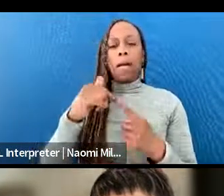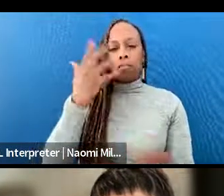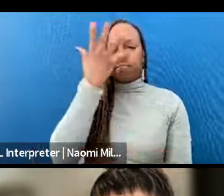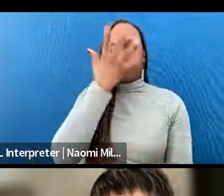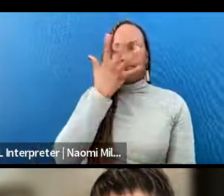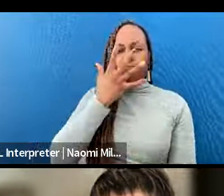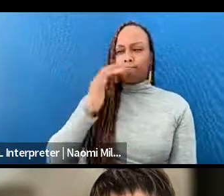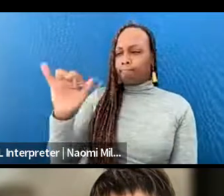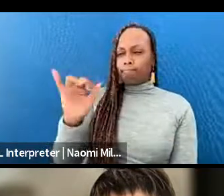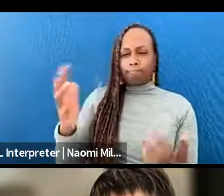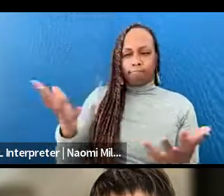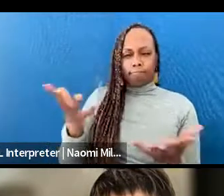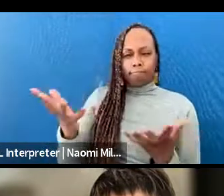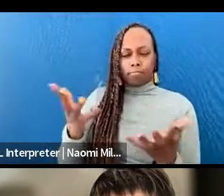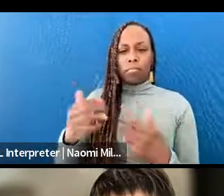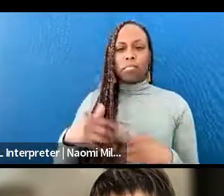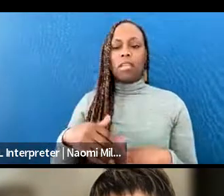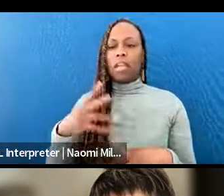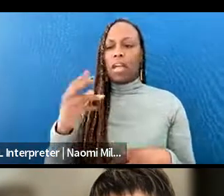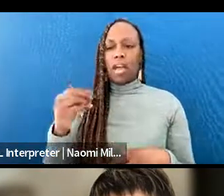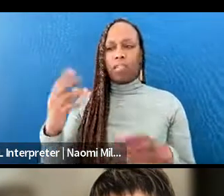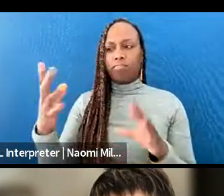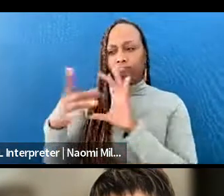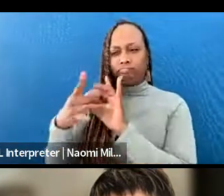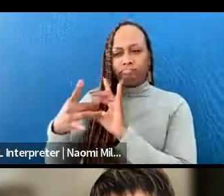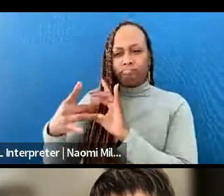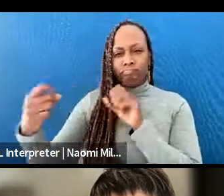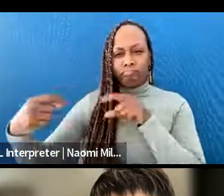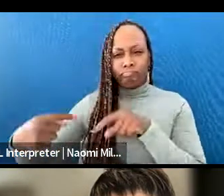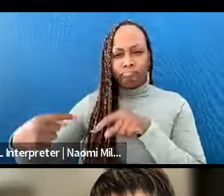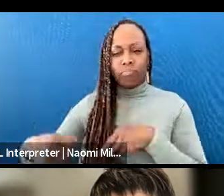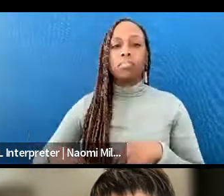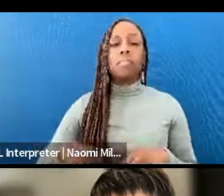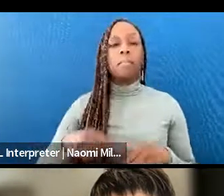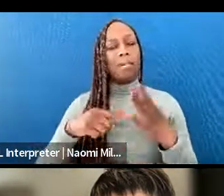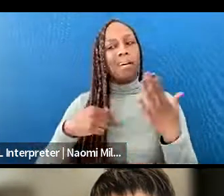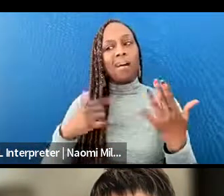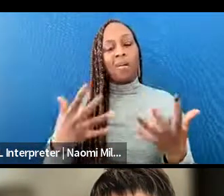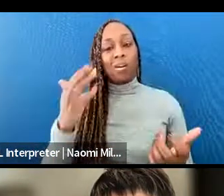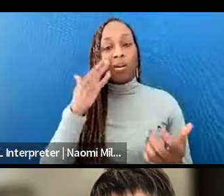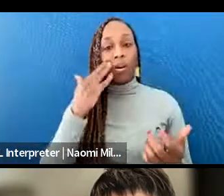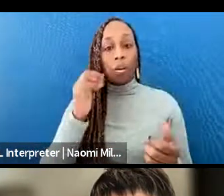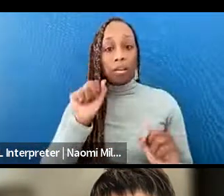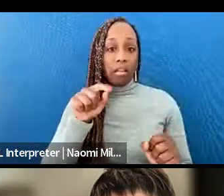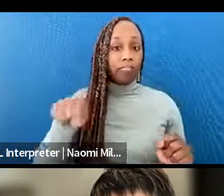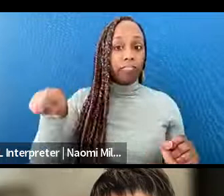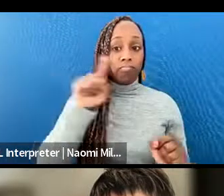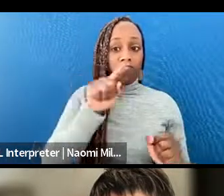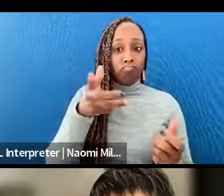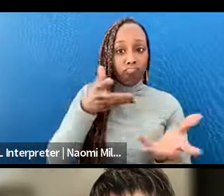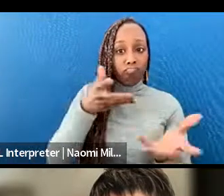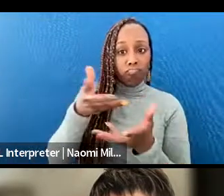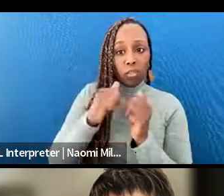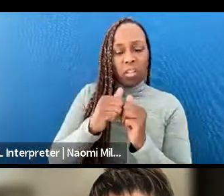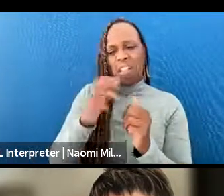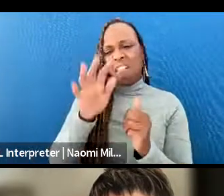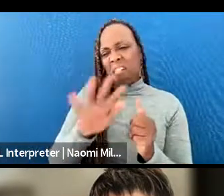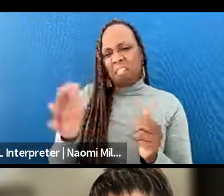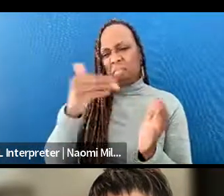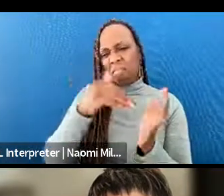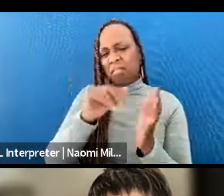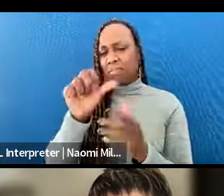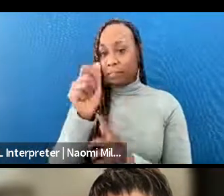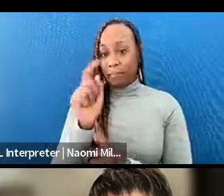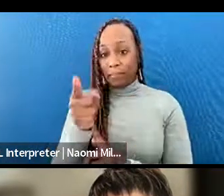resemblances and relatedness. And I wanted to know if we could all talk together, again, for about 10